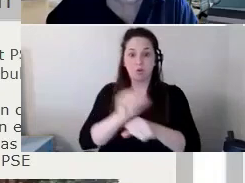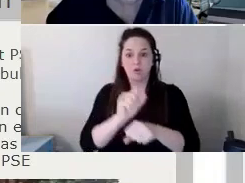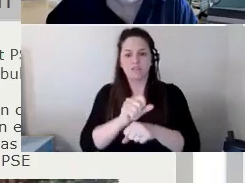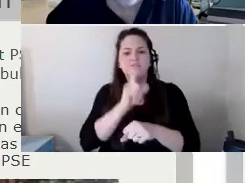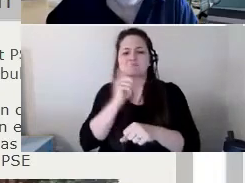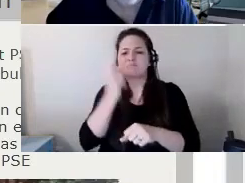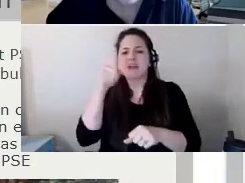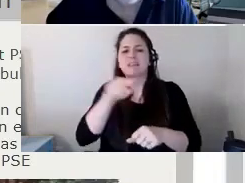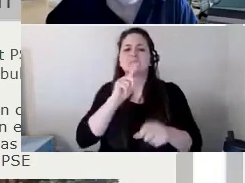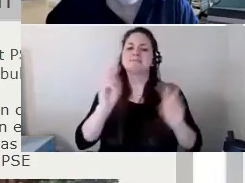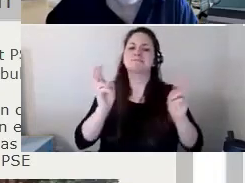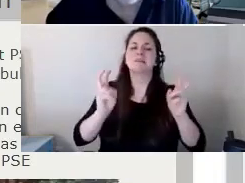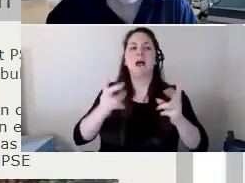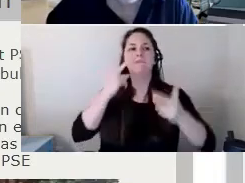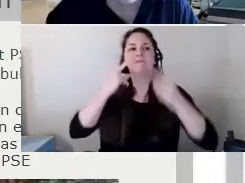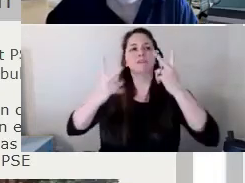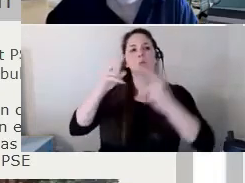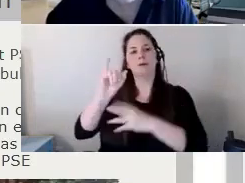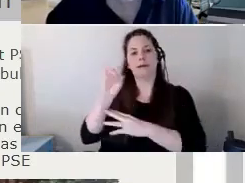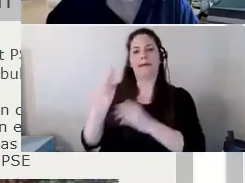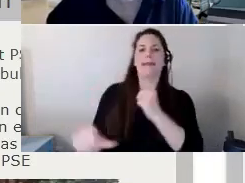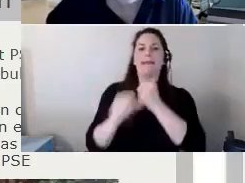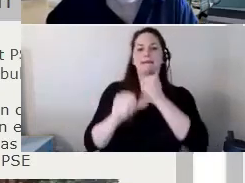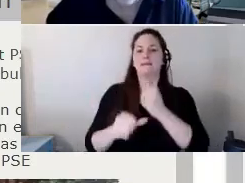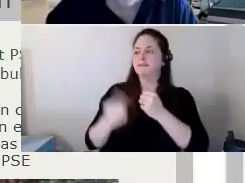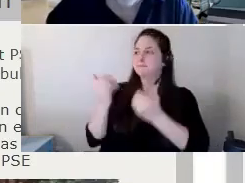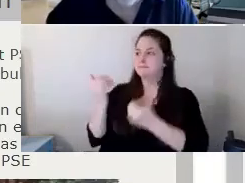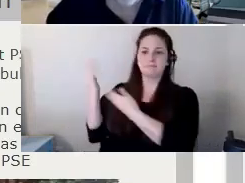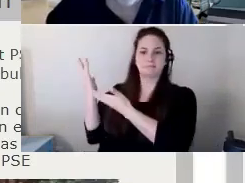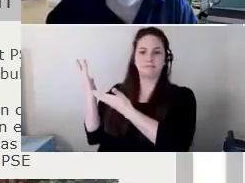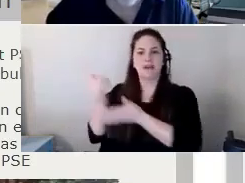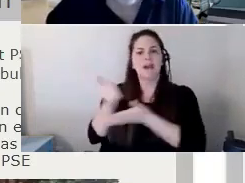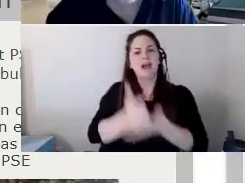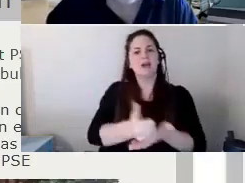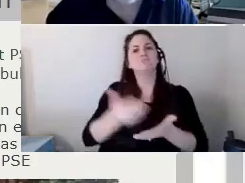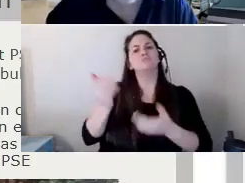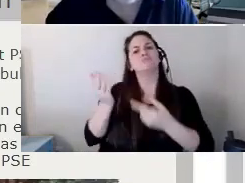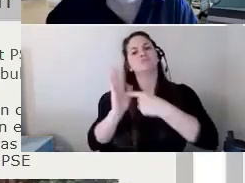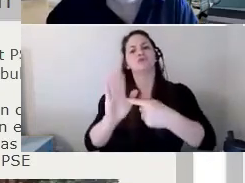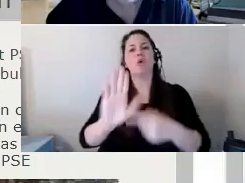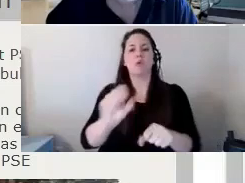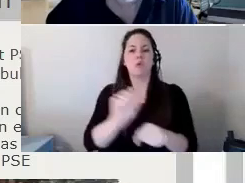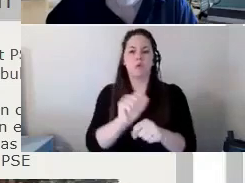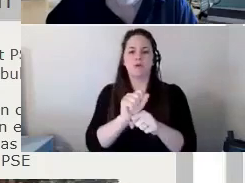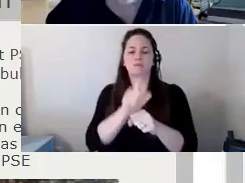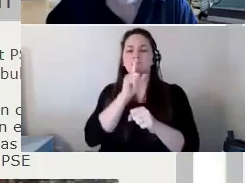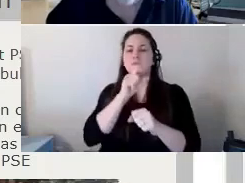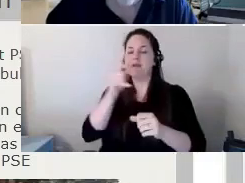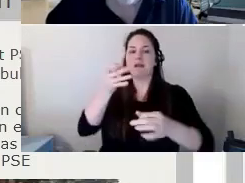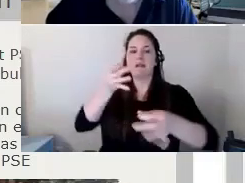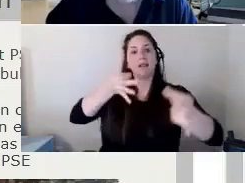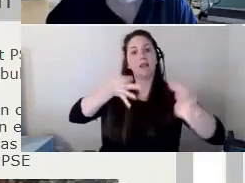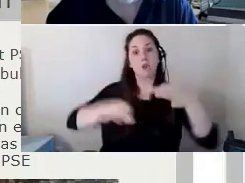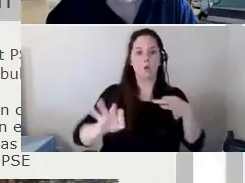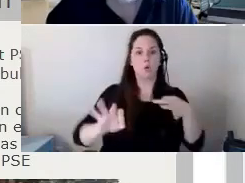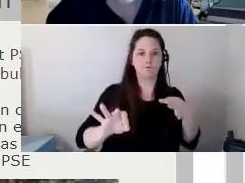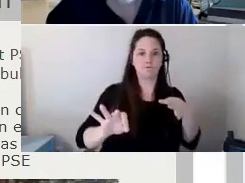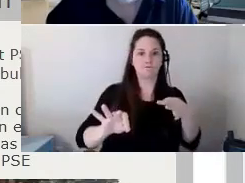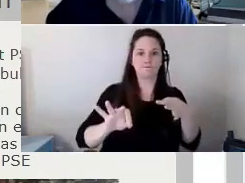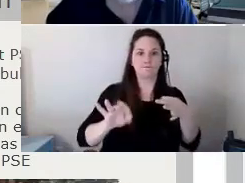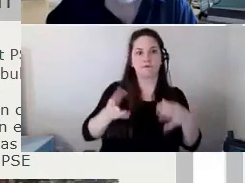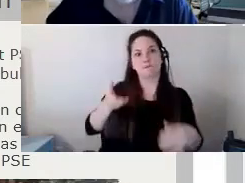as a visual aid in helping to present your work, not in lieu of being there